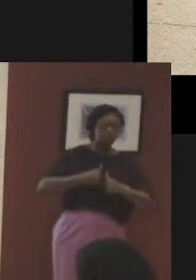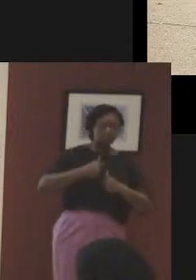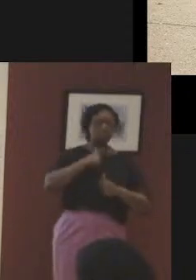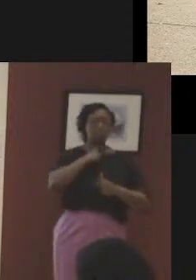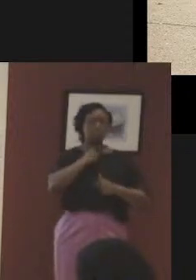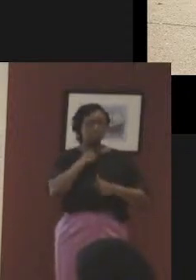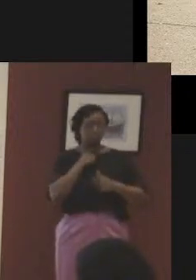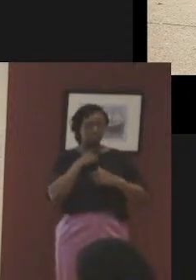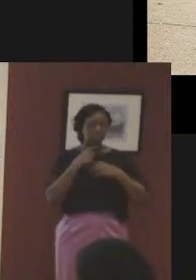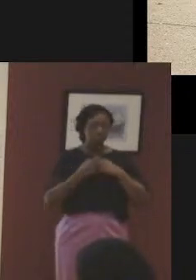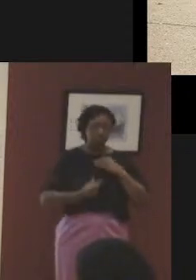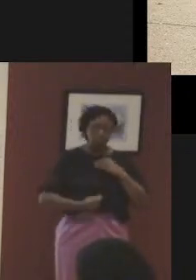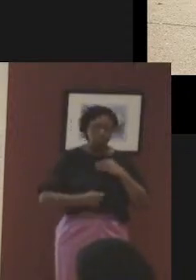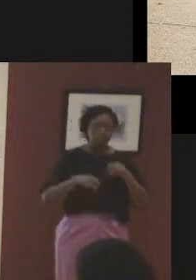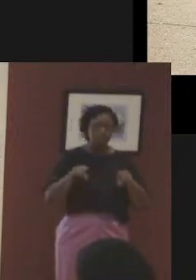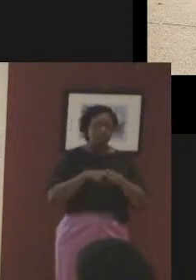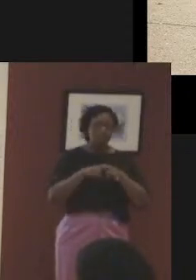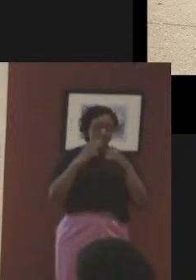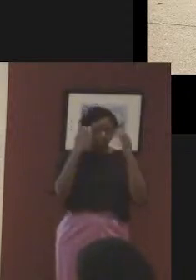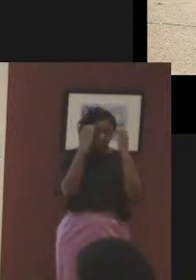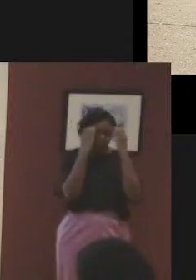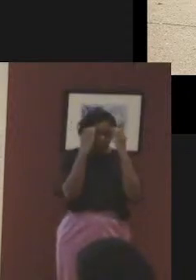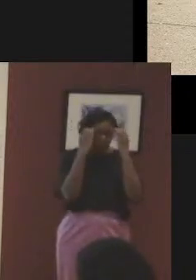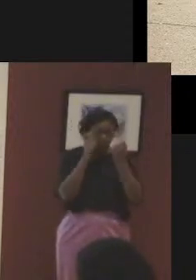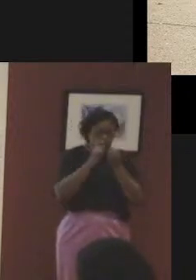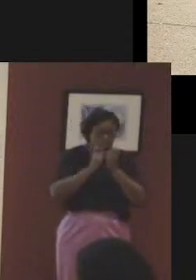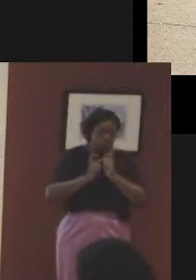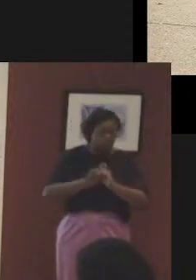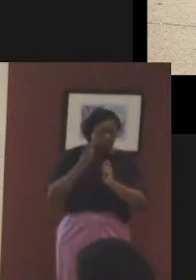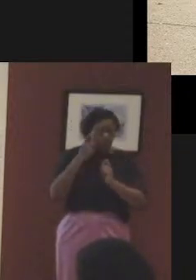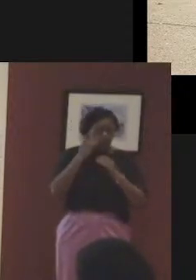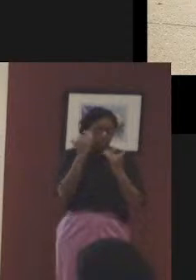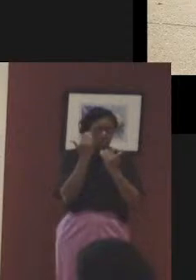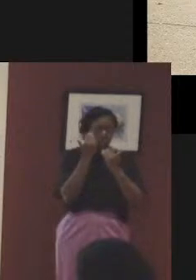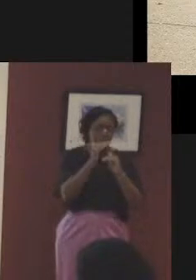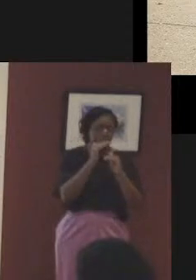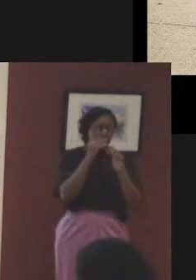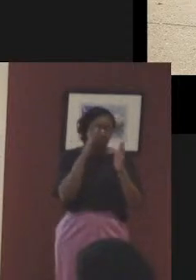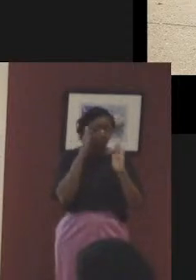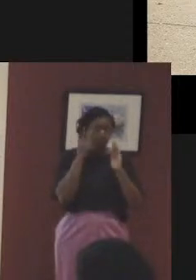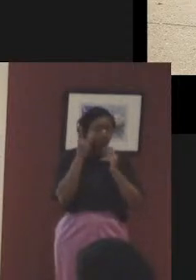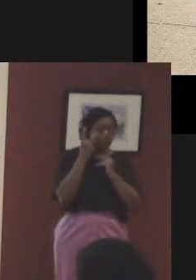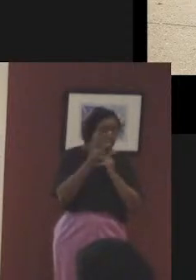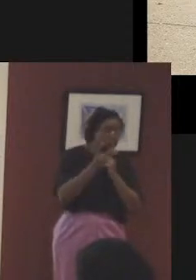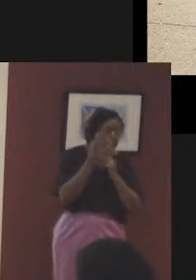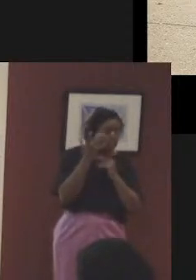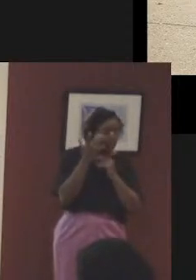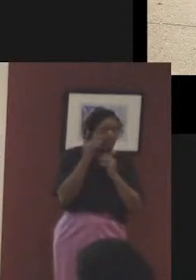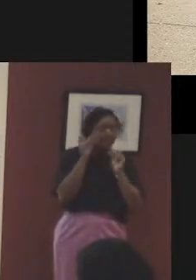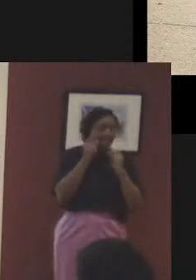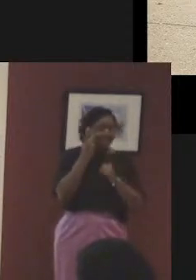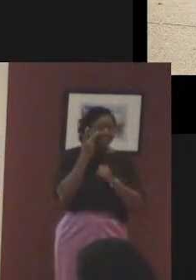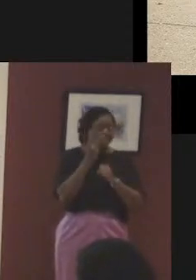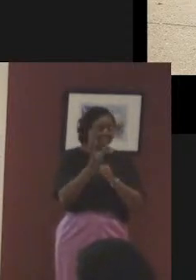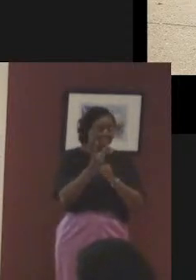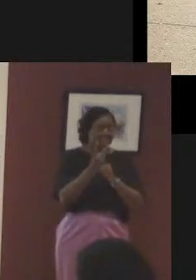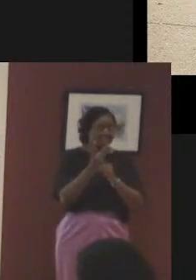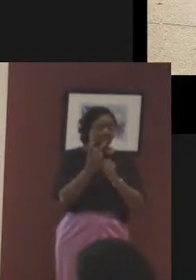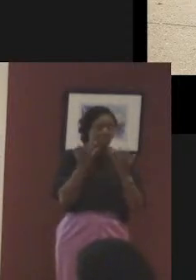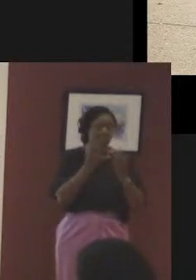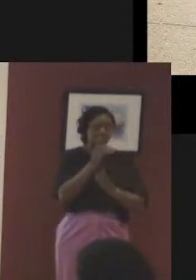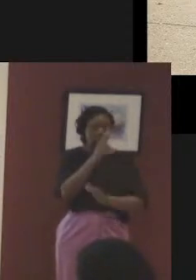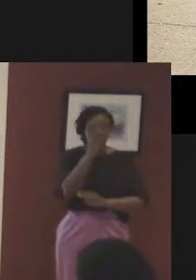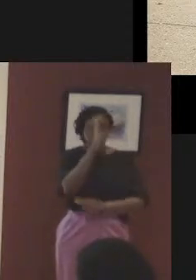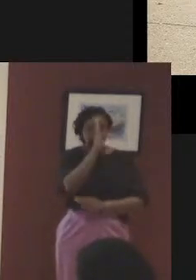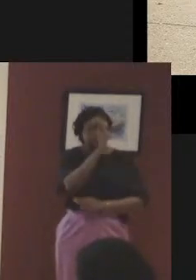as a pair of goggles that he's modified to restrict his vision so that he can only see what appears